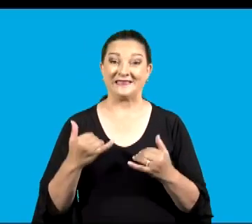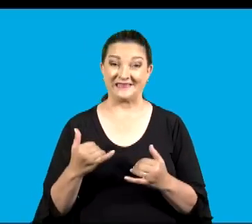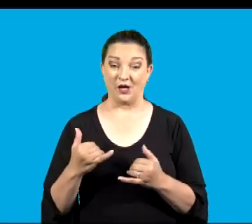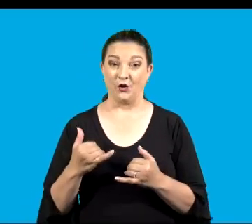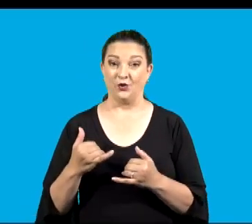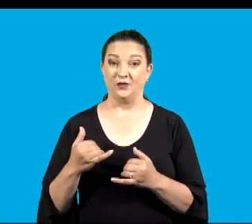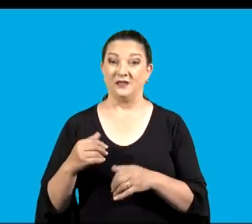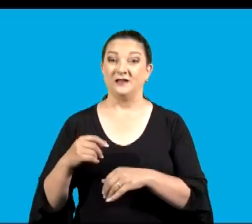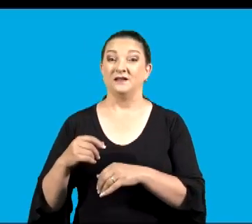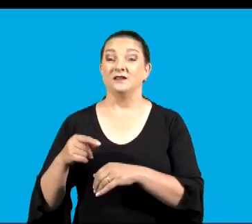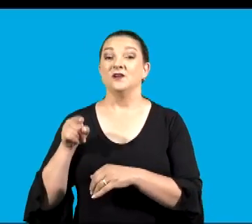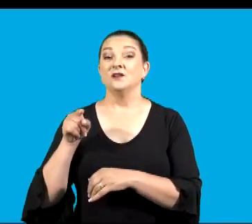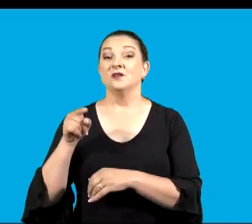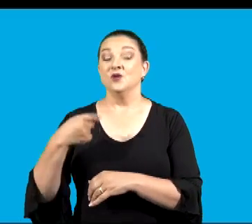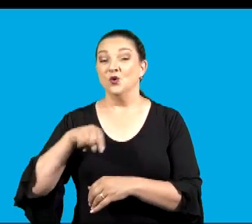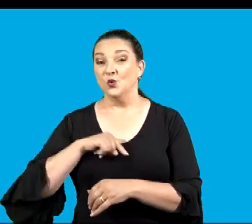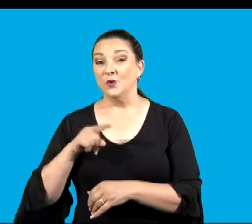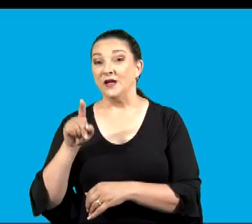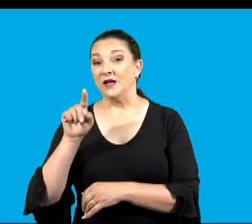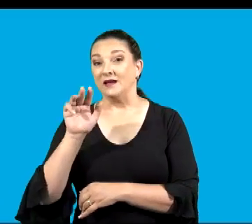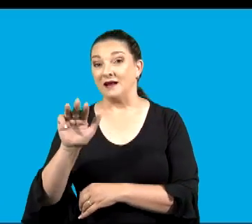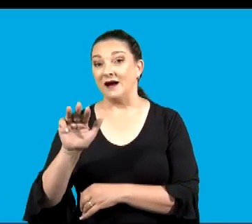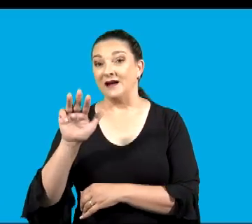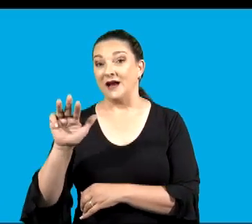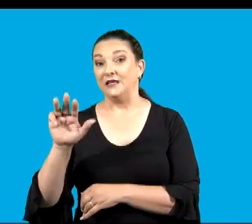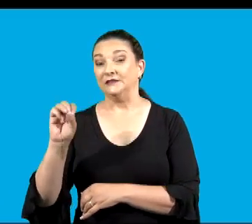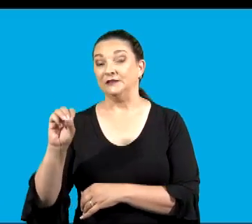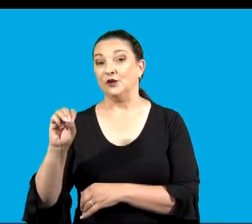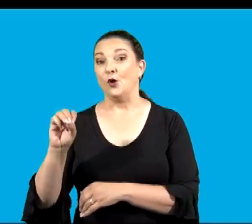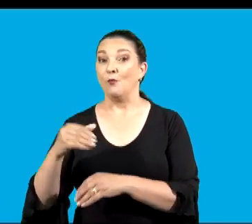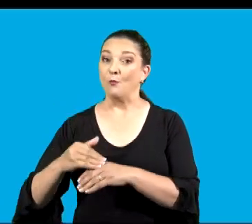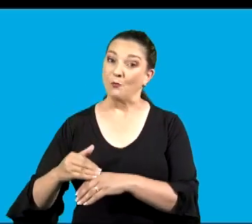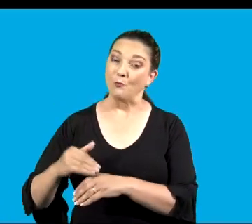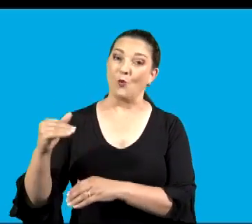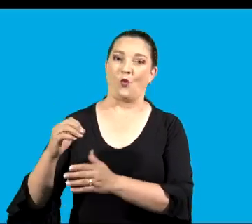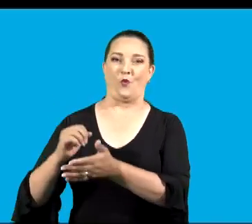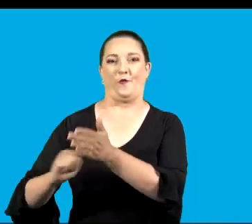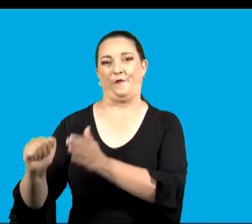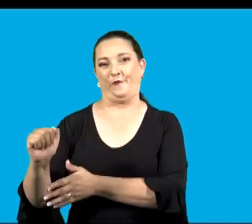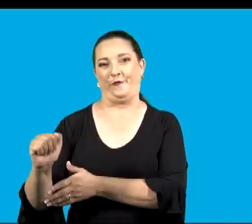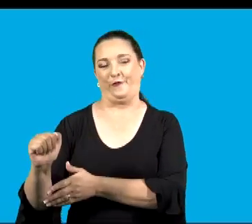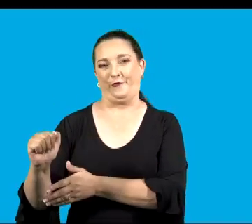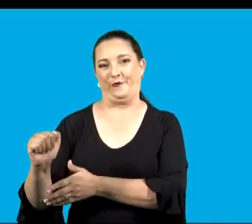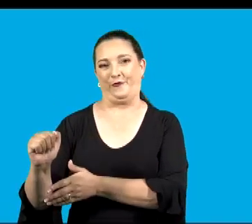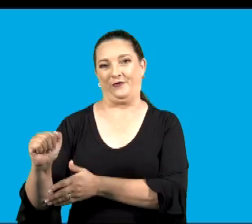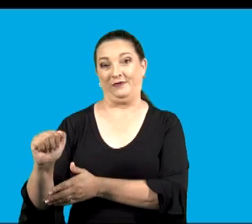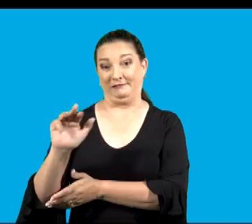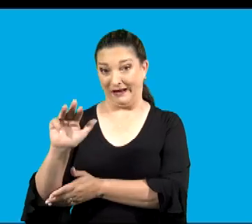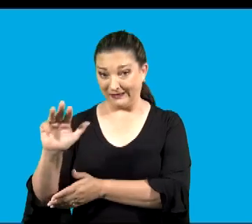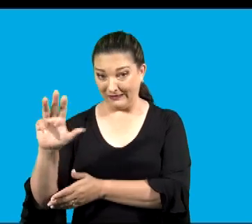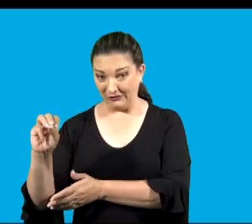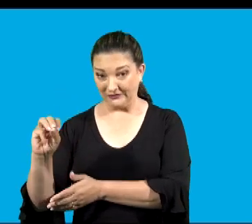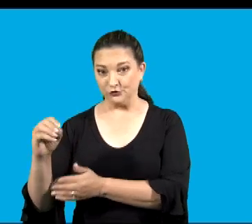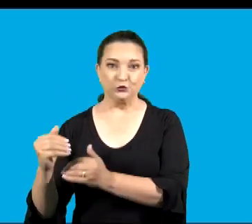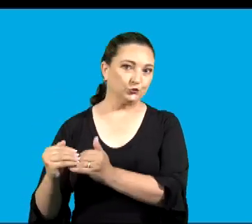we subtracted 990 rands more. We subtracted